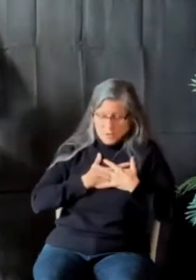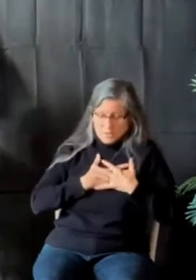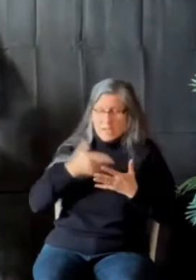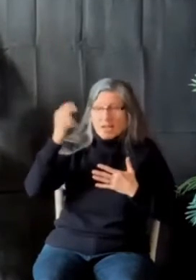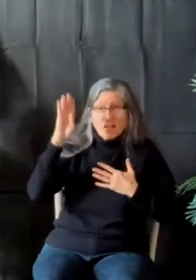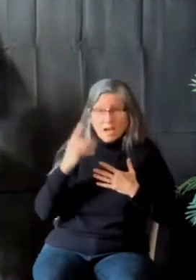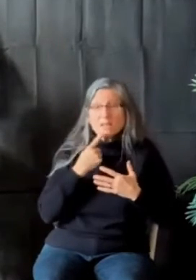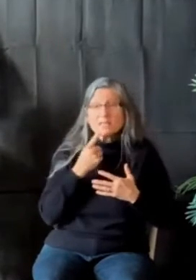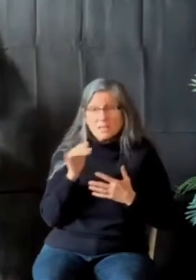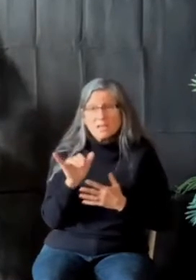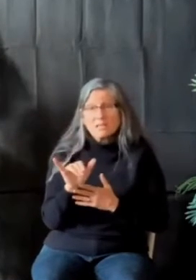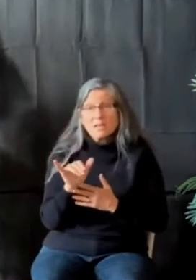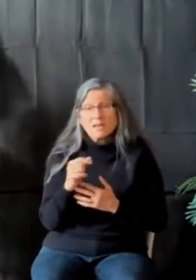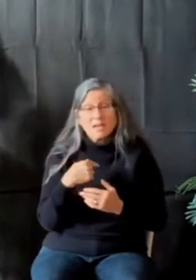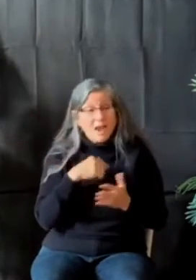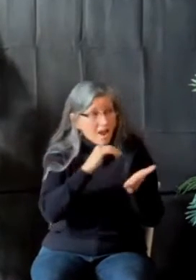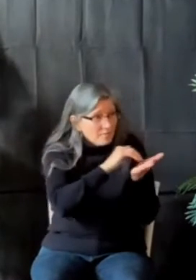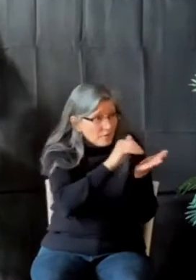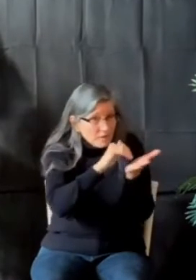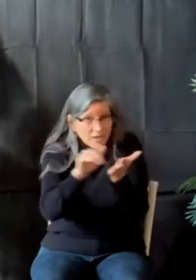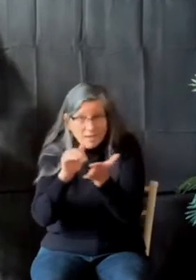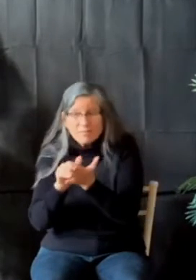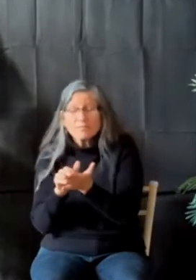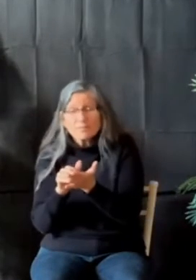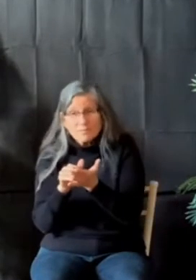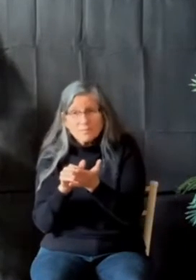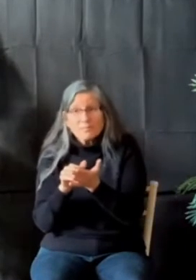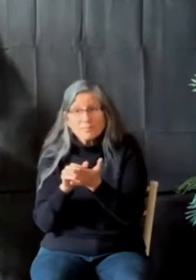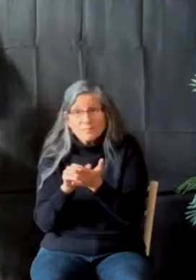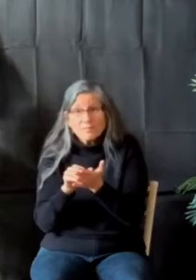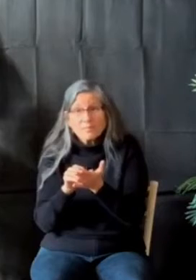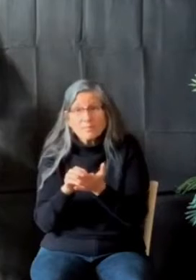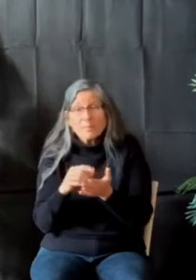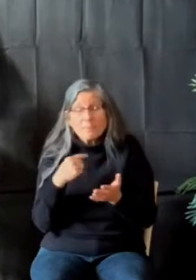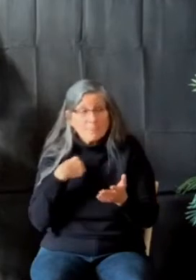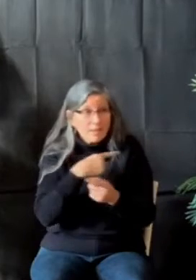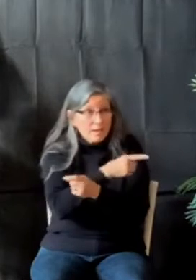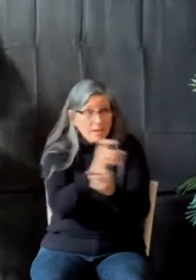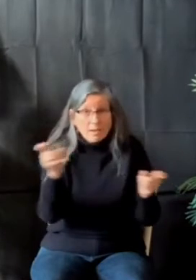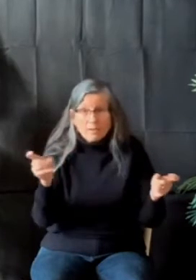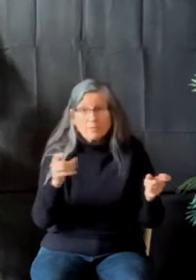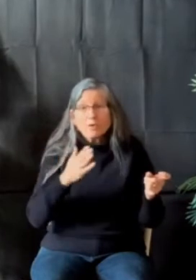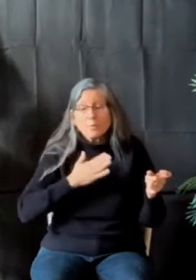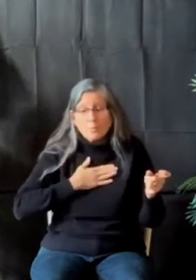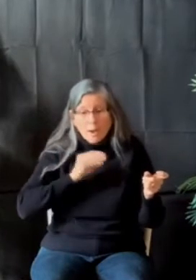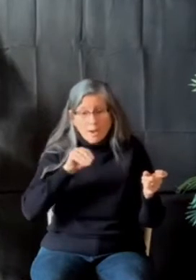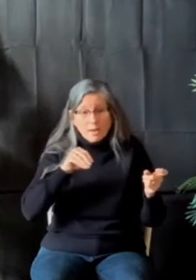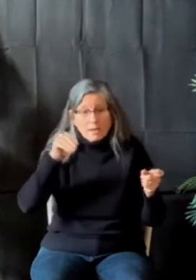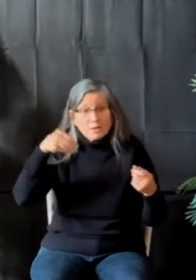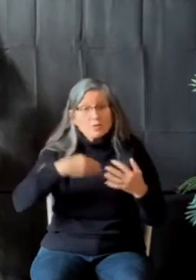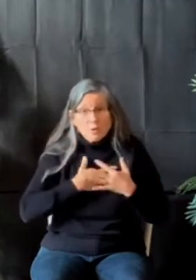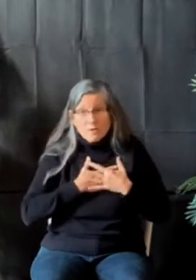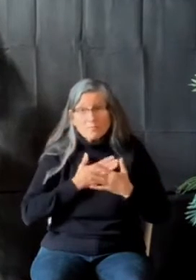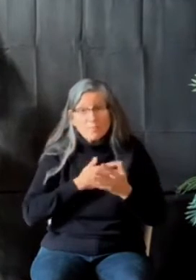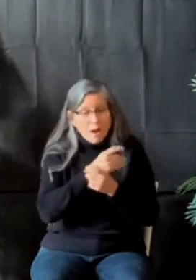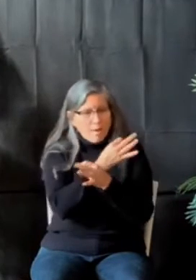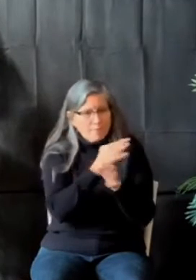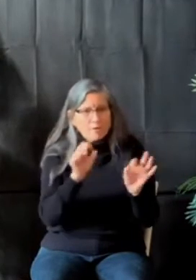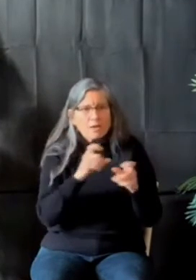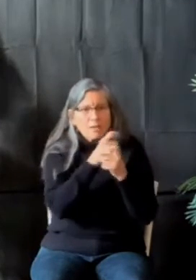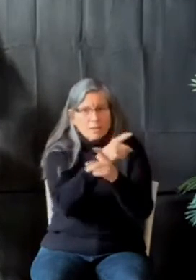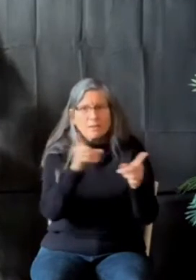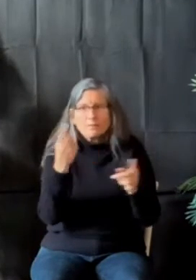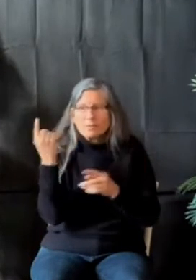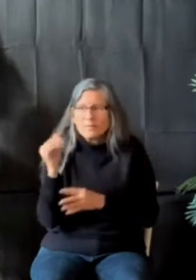God says, I forgave you. I gave you my grace, my free gift of